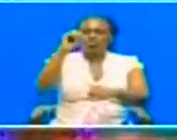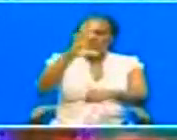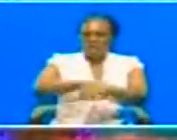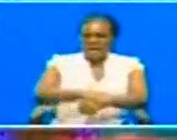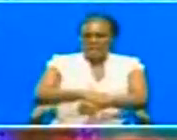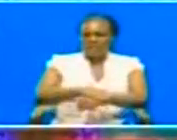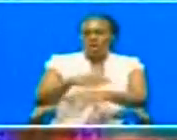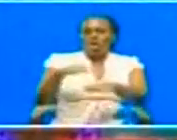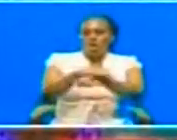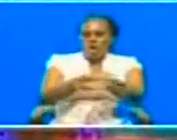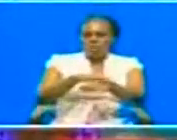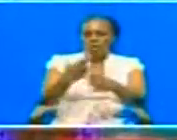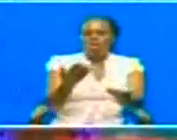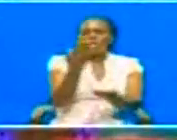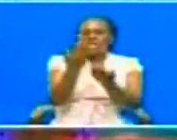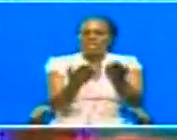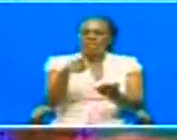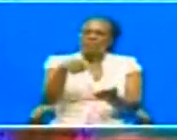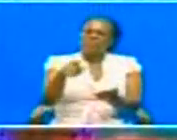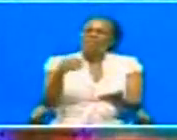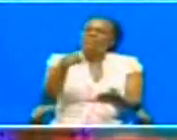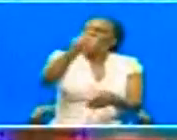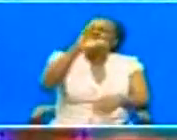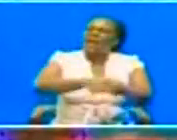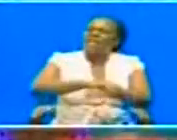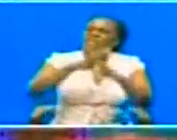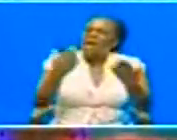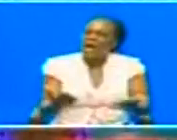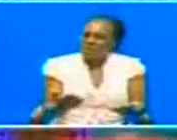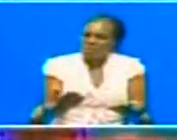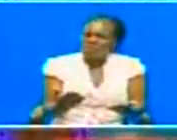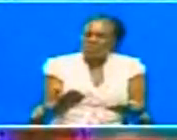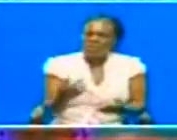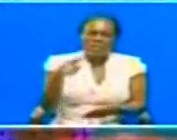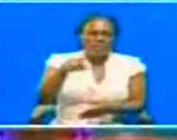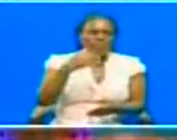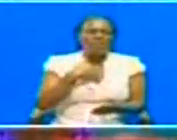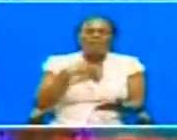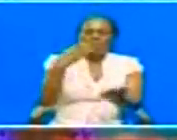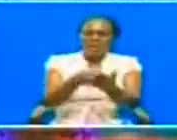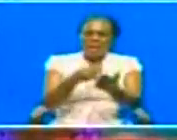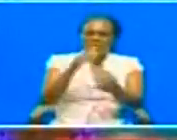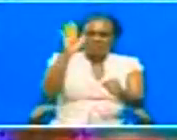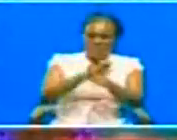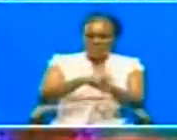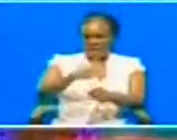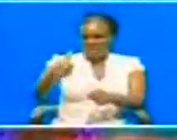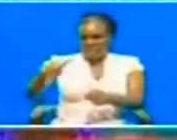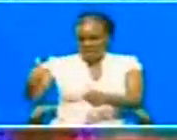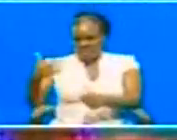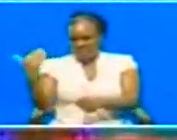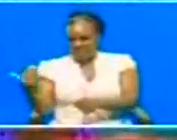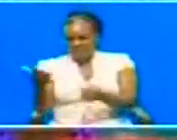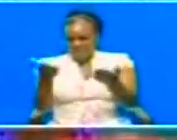the transport to go to the clinic to collect. How does it reach him? There are a lot of money comes to Kenya for awareness raising. Now,